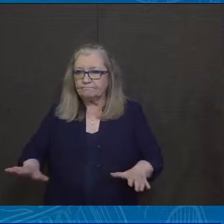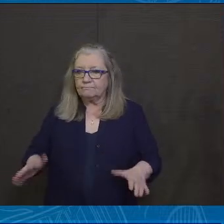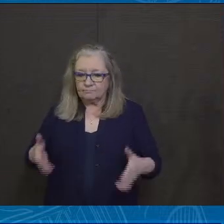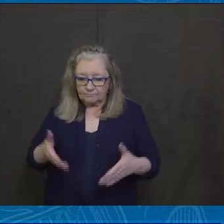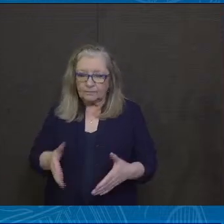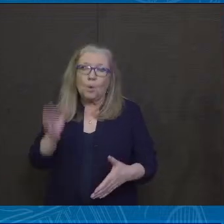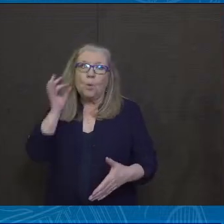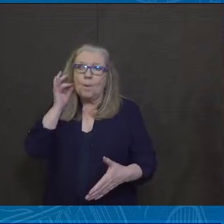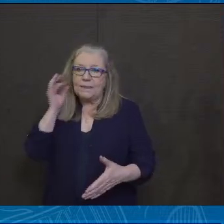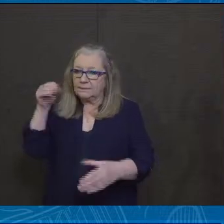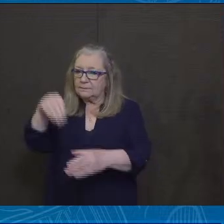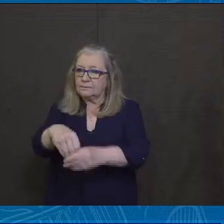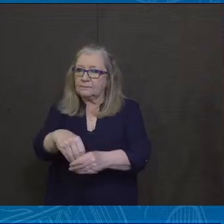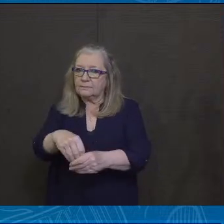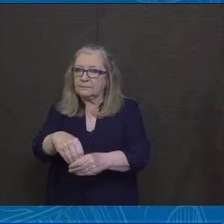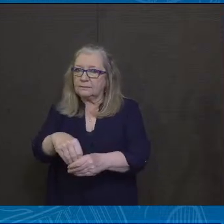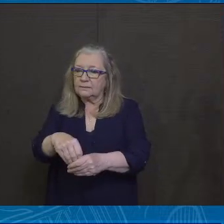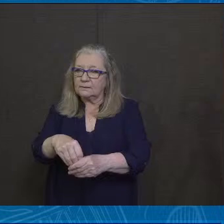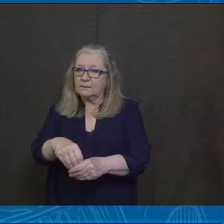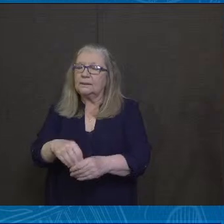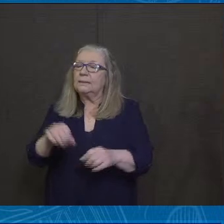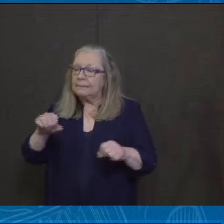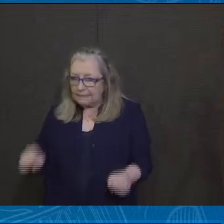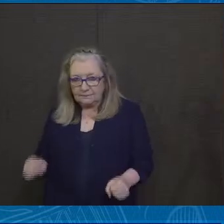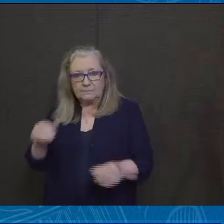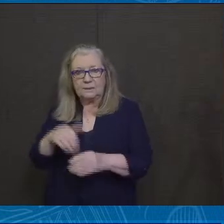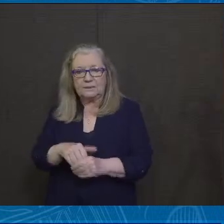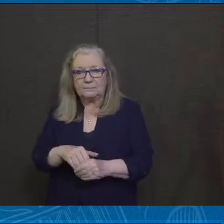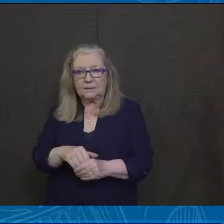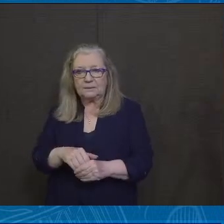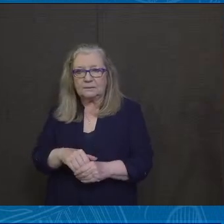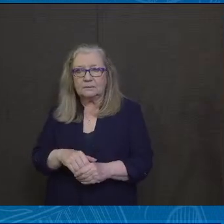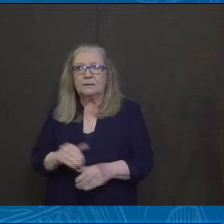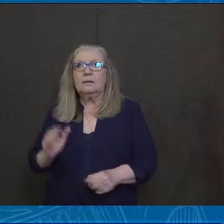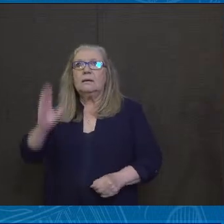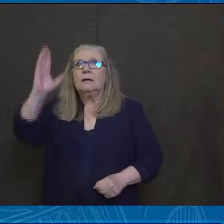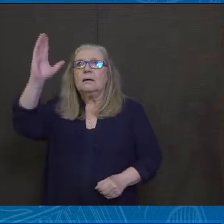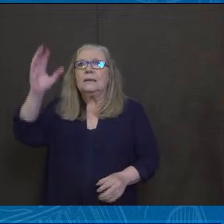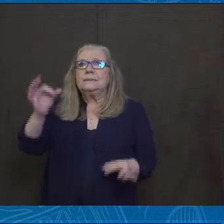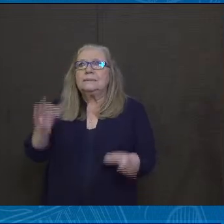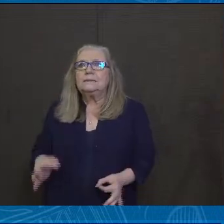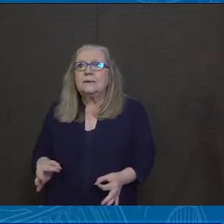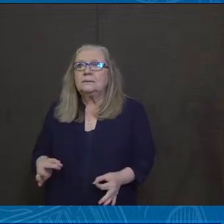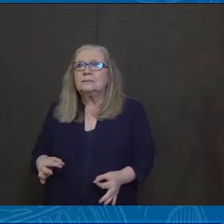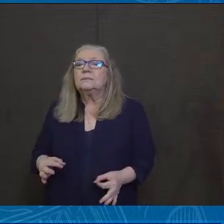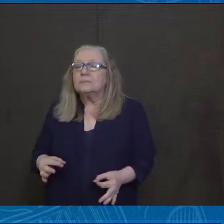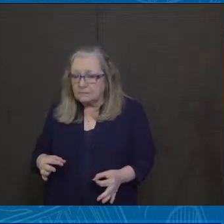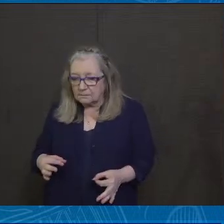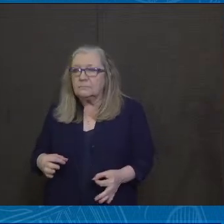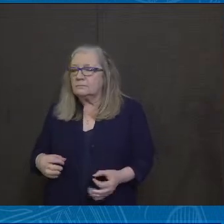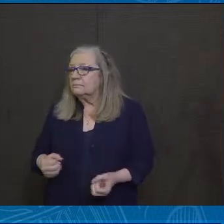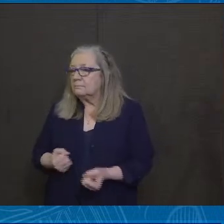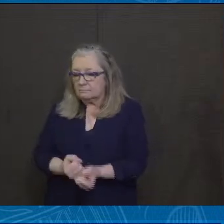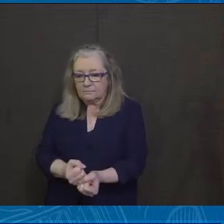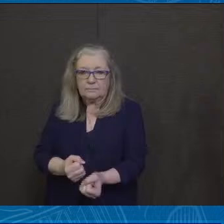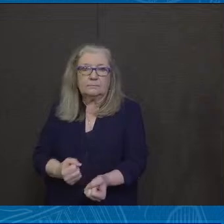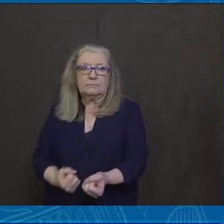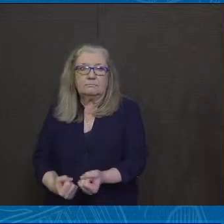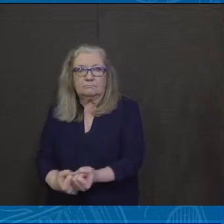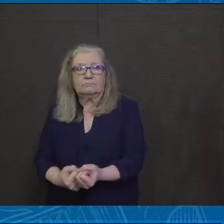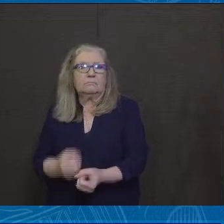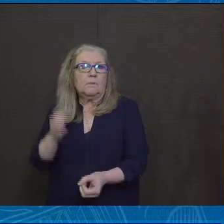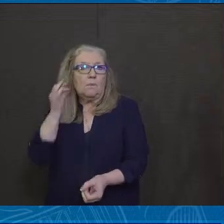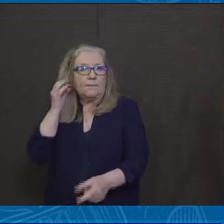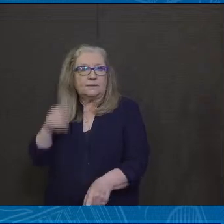and even have their voices heard in decision-making spaces. It's not easy. It's a